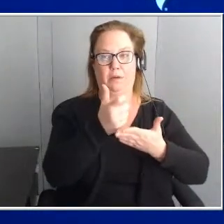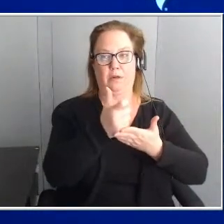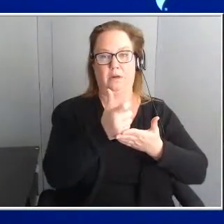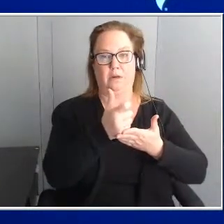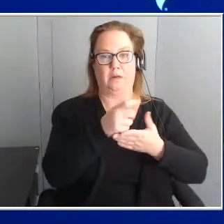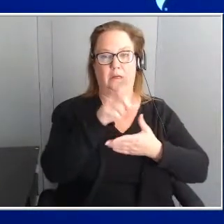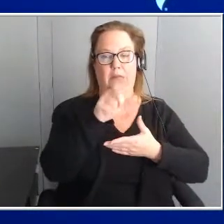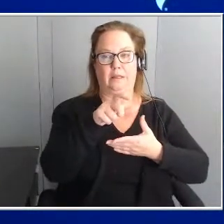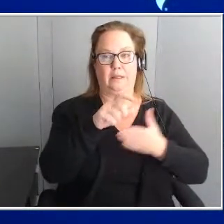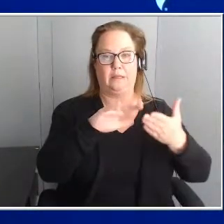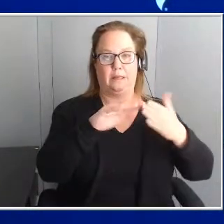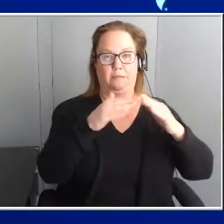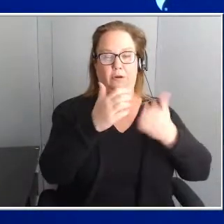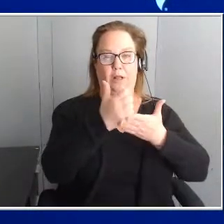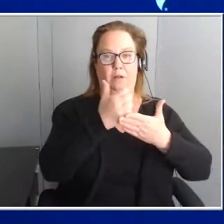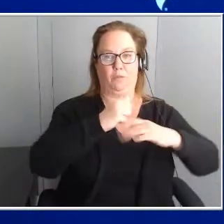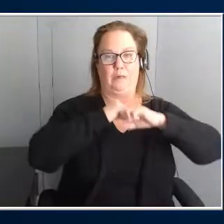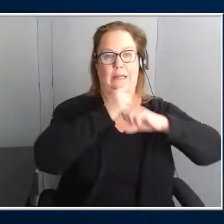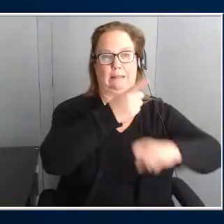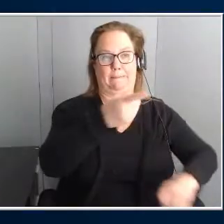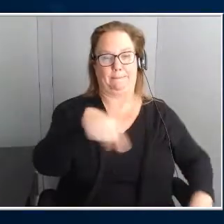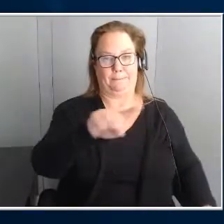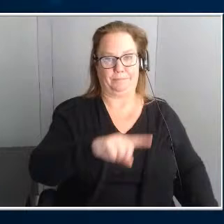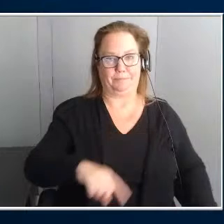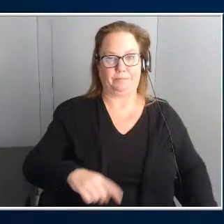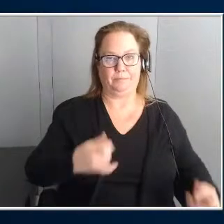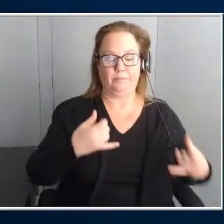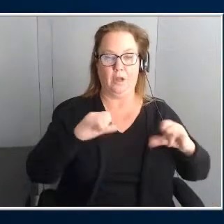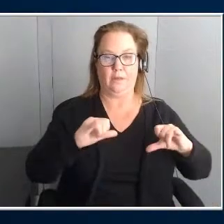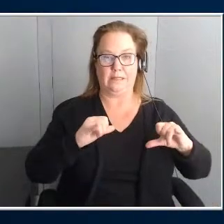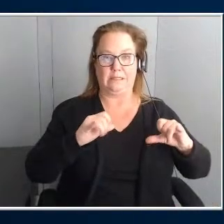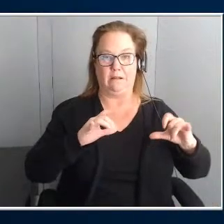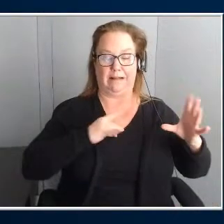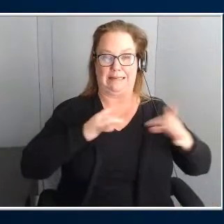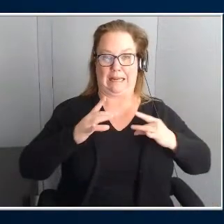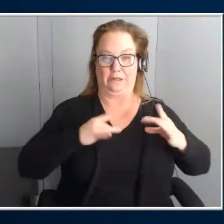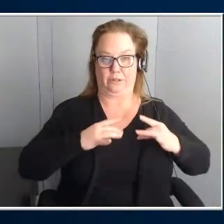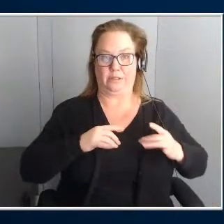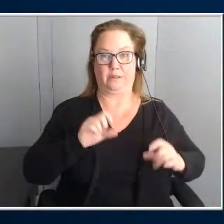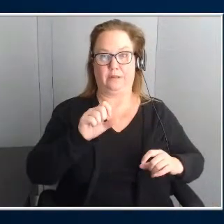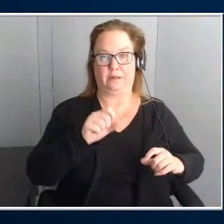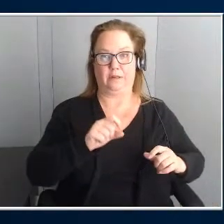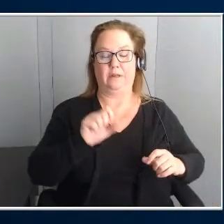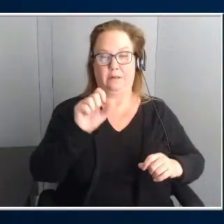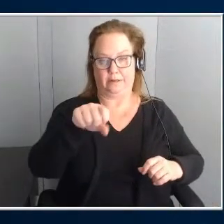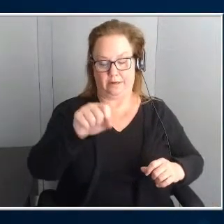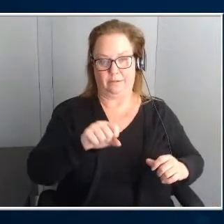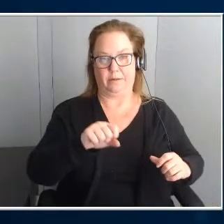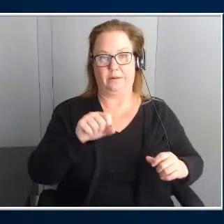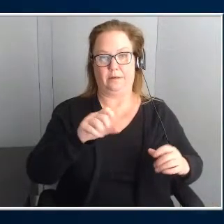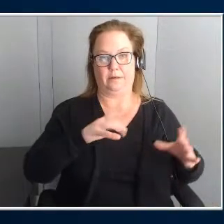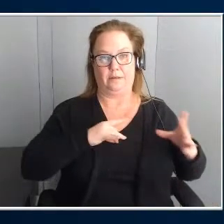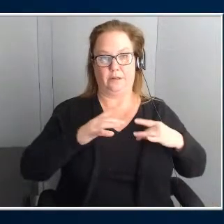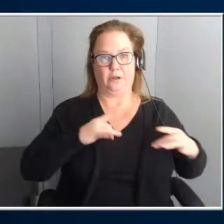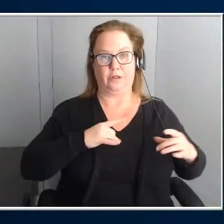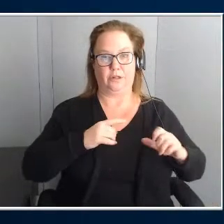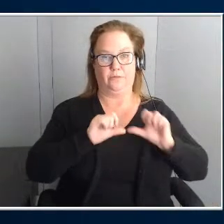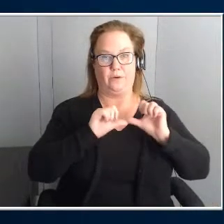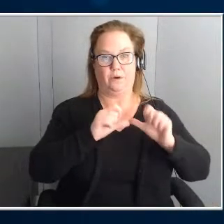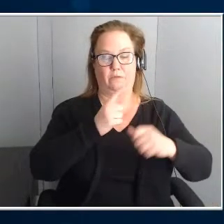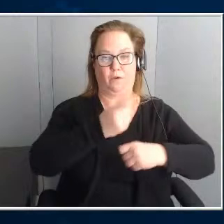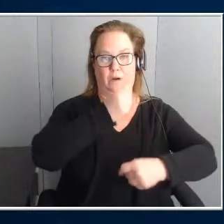rest of the community to help protect them. And are they still contagious that whole time if they're shedding? Yep. So you can be contagious for more than a year?